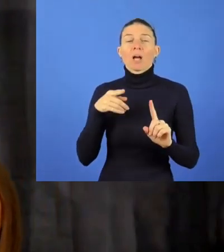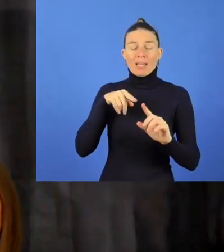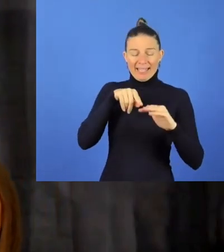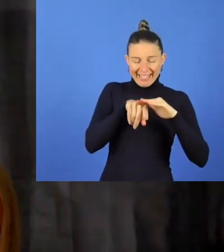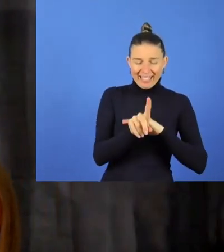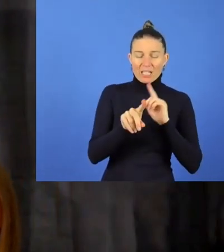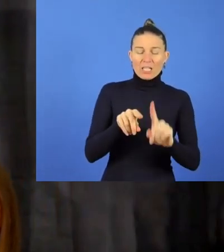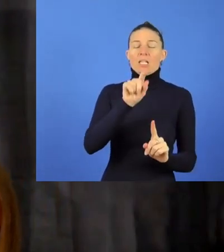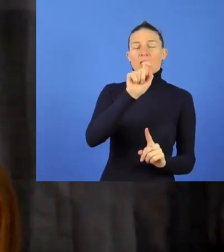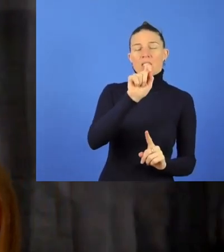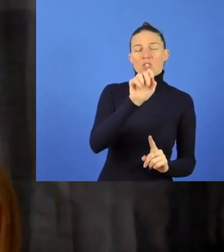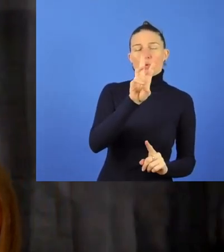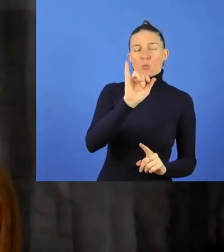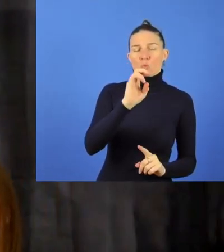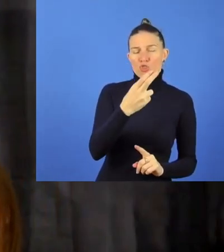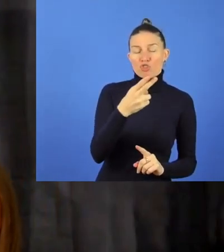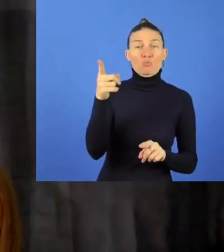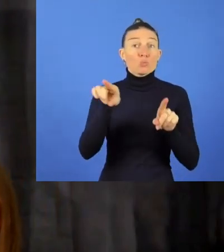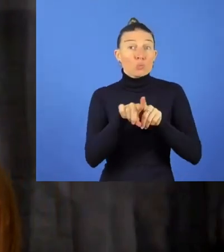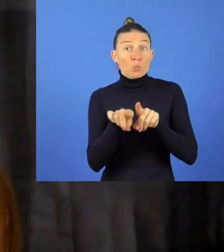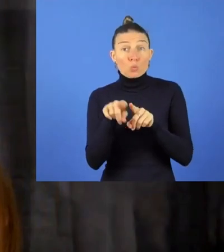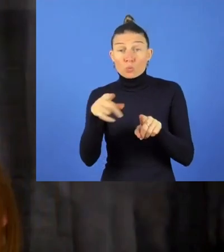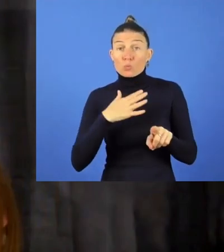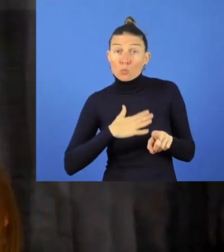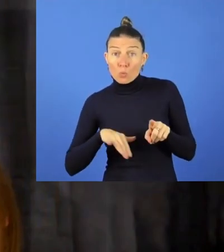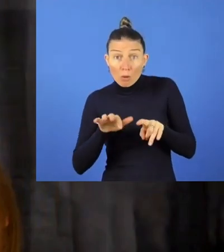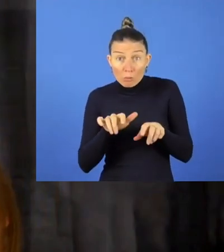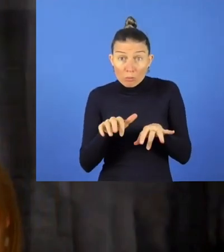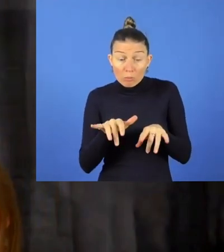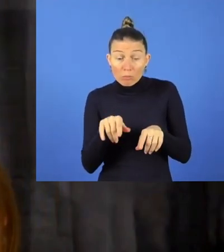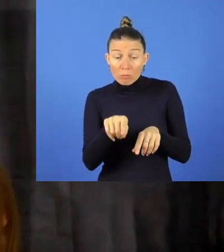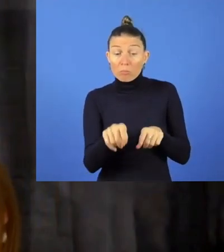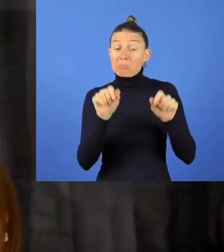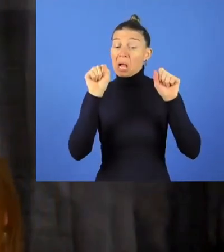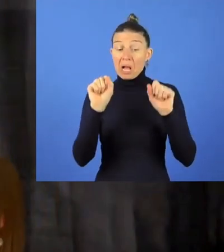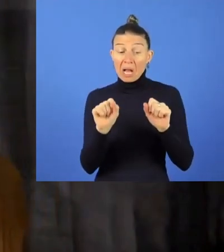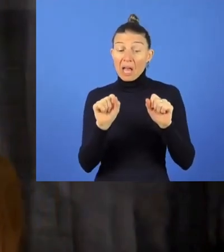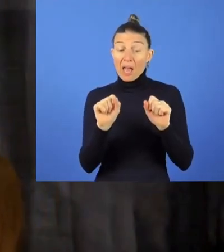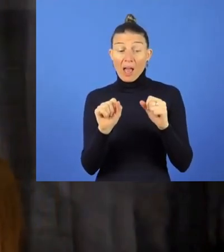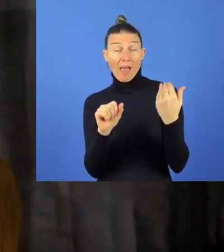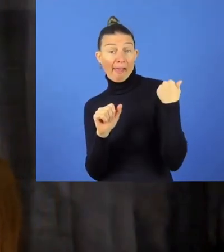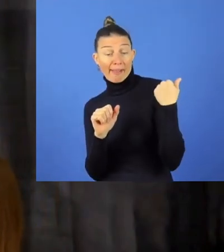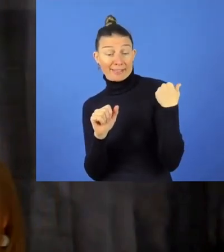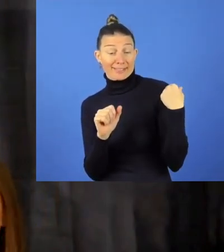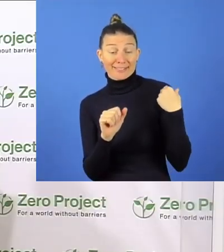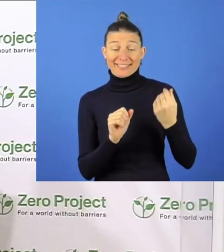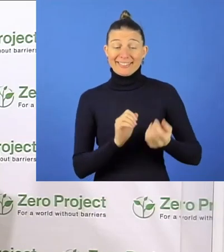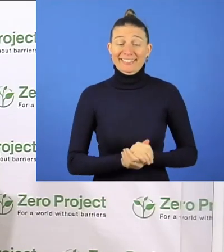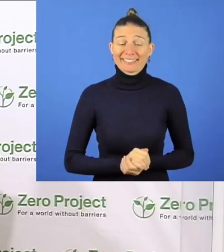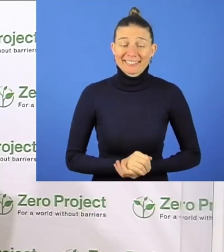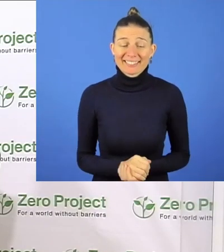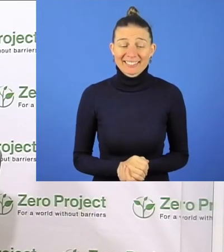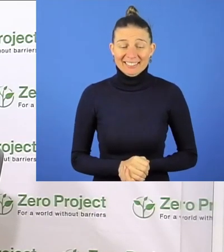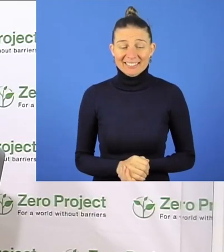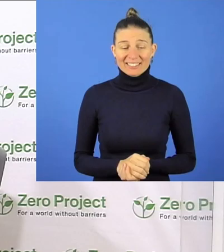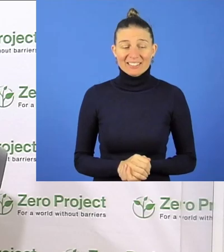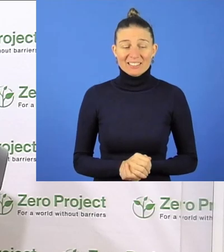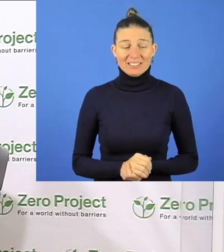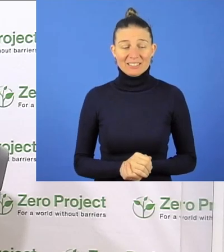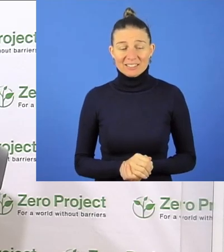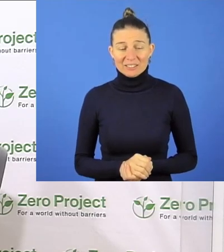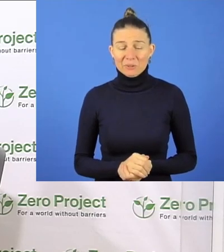can chat with us as well. So if you have some questions or want to say something, go ahead, put it in the chat. Yeah. Okay, great. And the last question,